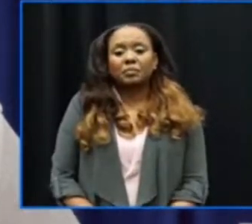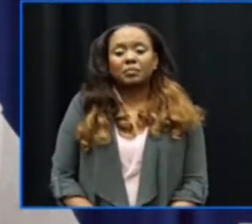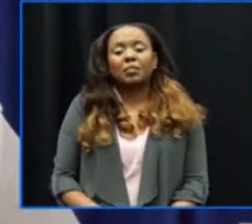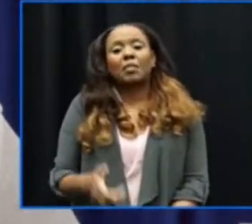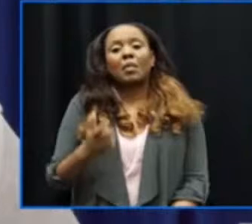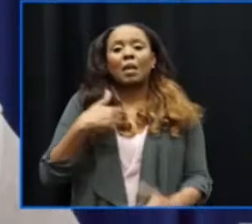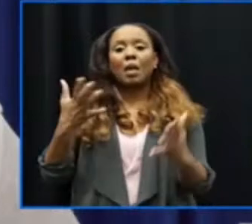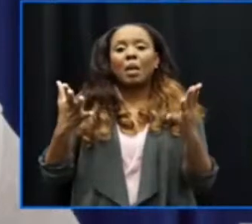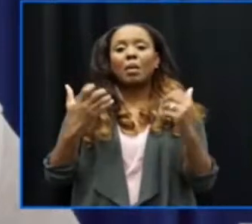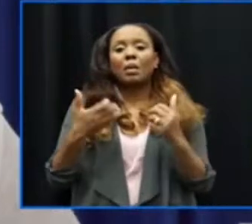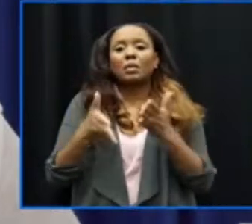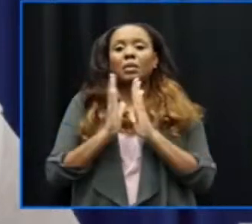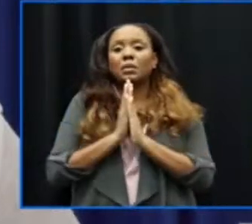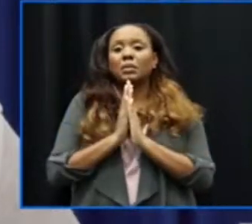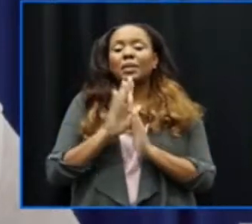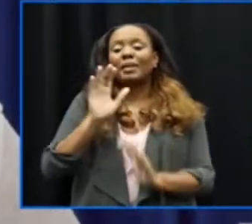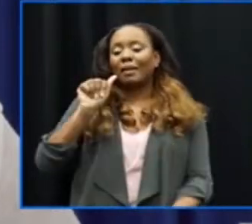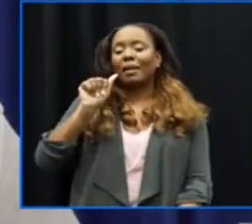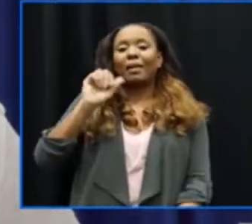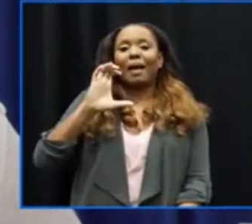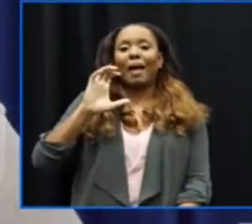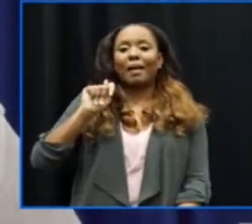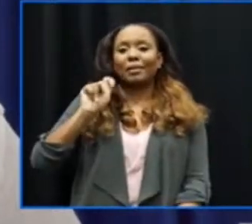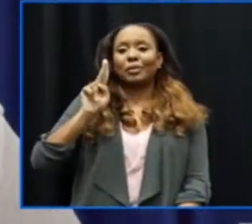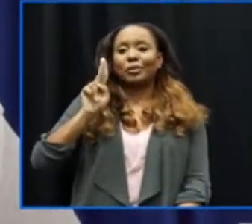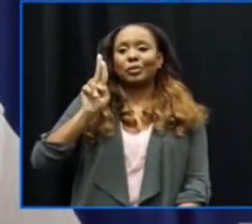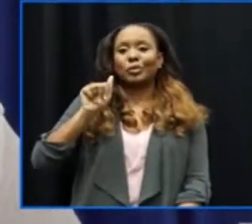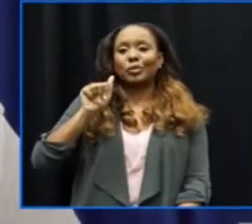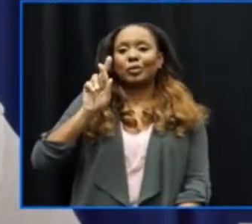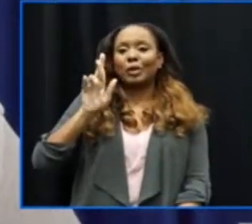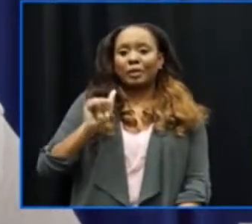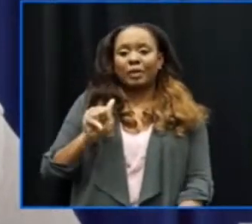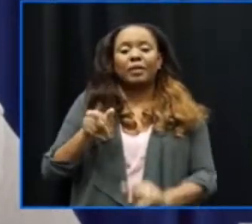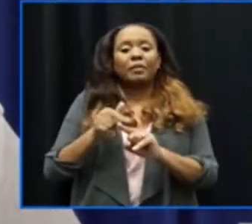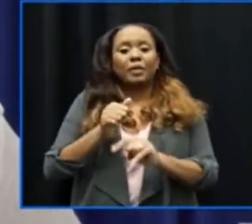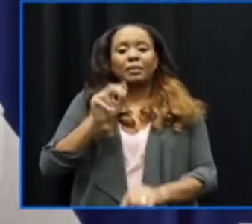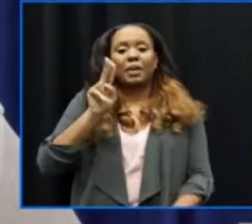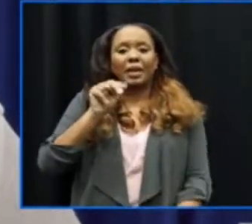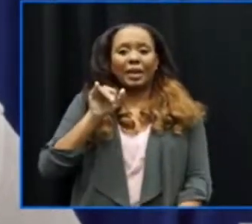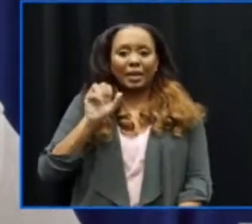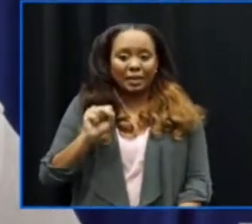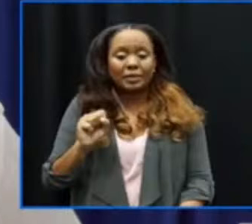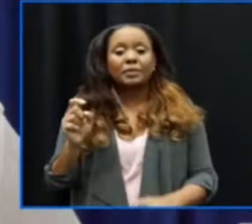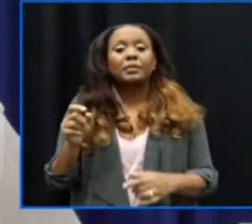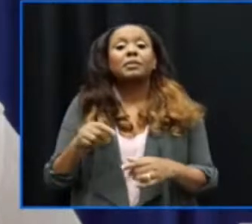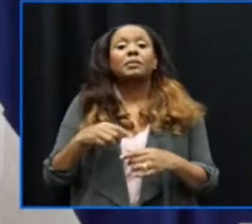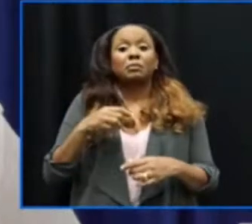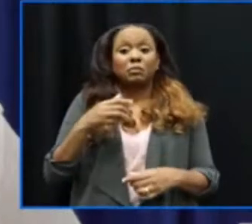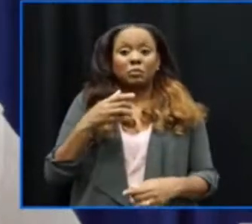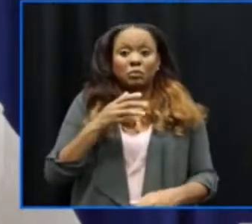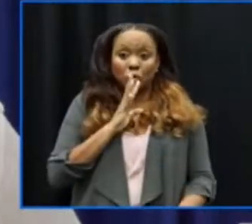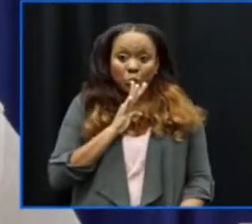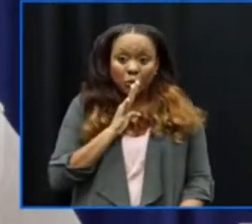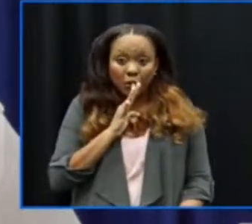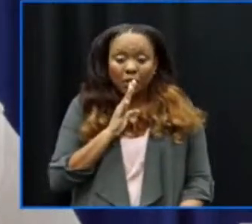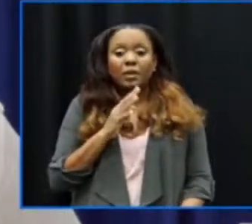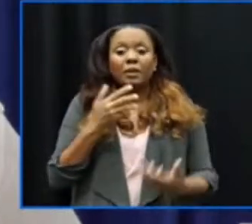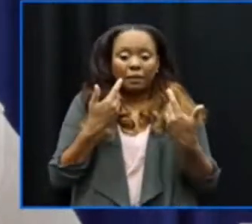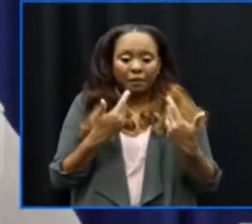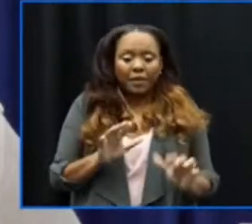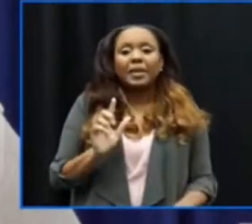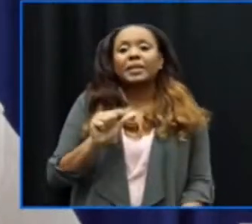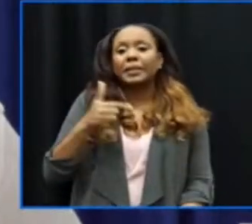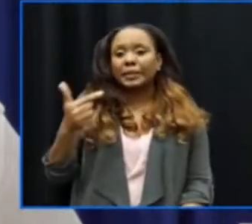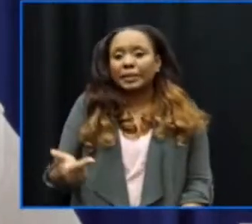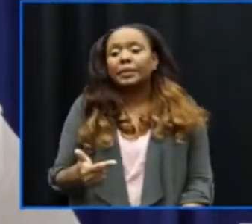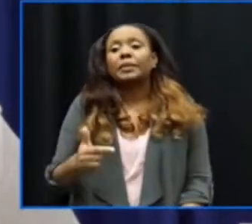National Insurance Board, Mr. Derek Osborne, and thereafter its Deputy Chairman of the Board, Mr. Rawdon Adams, to be able